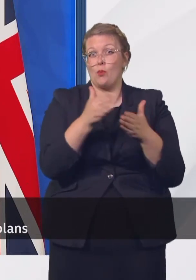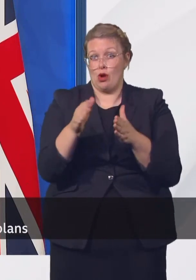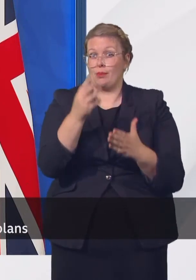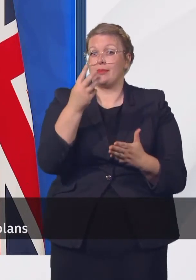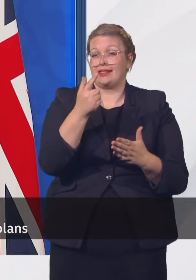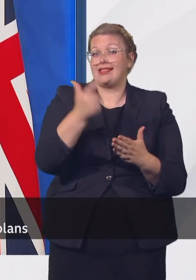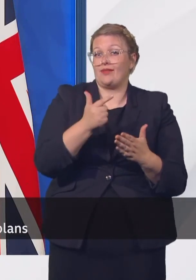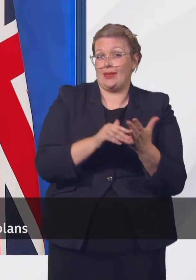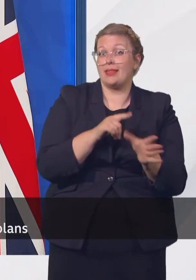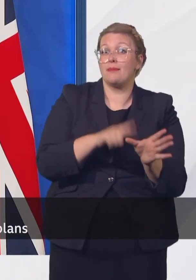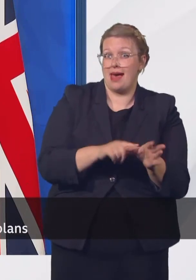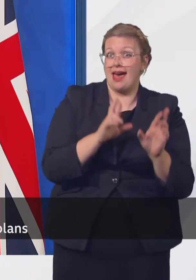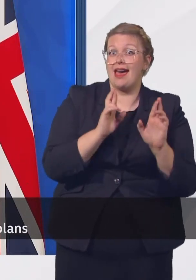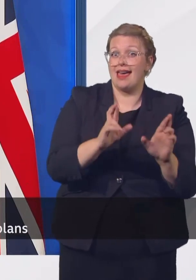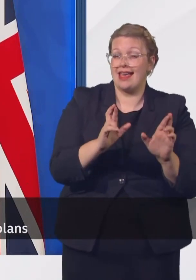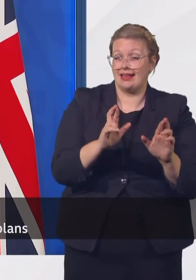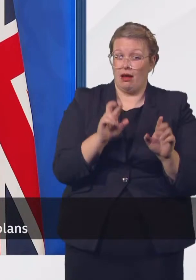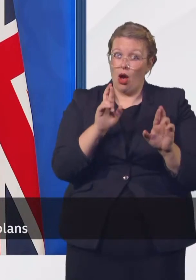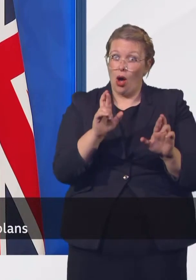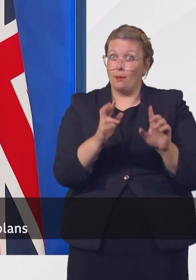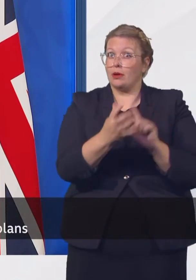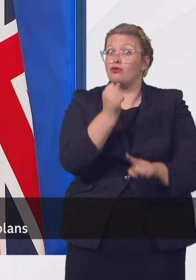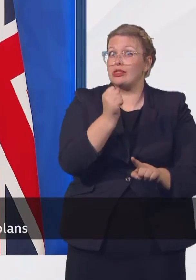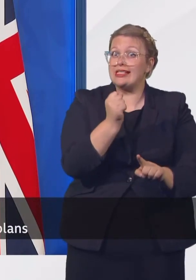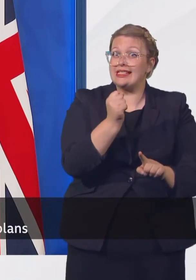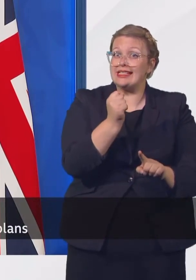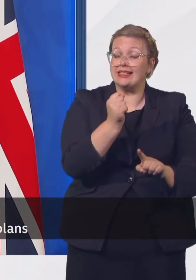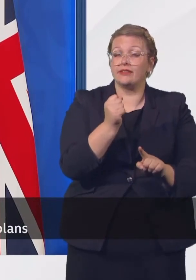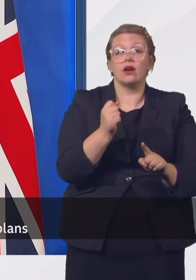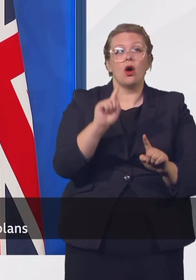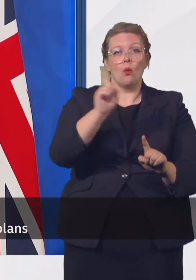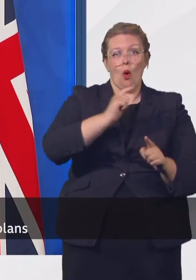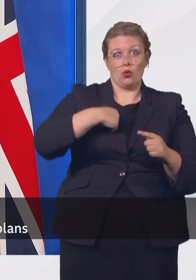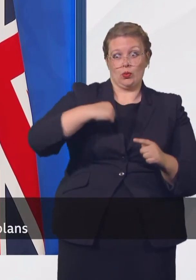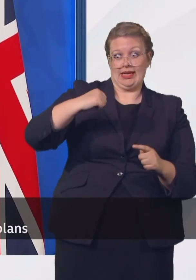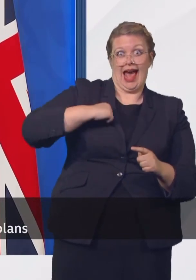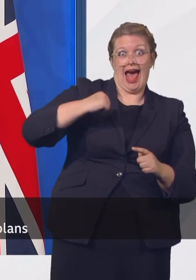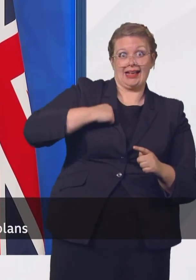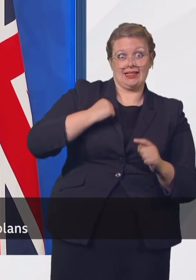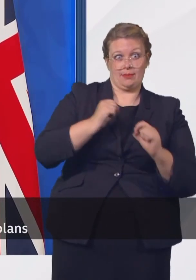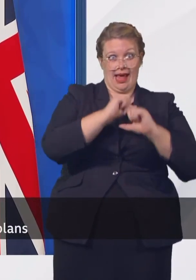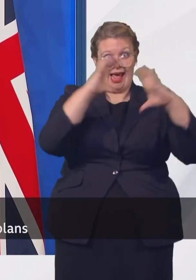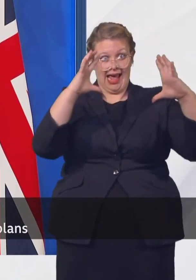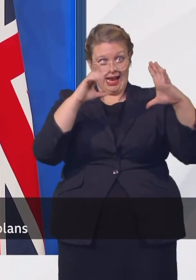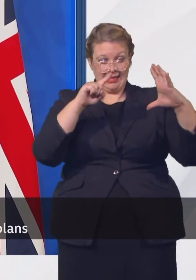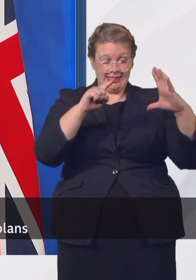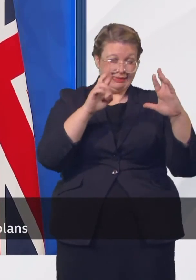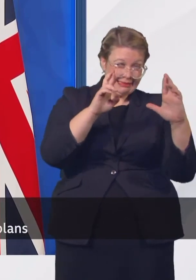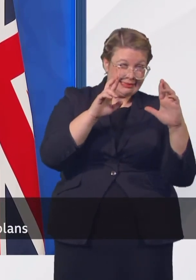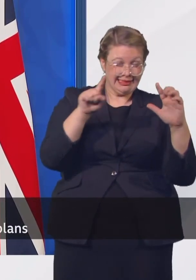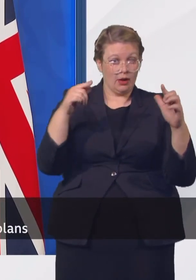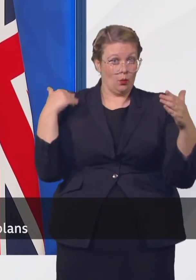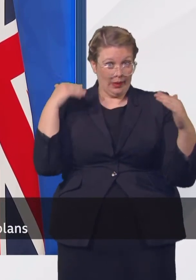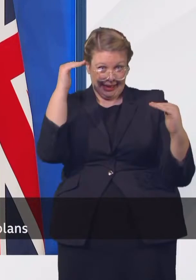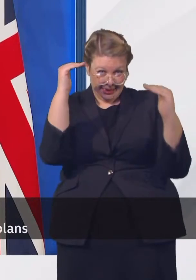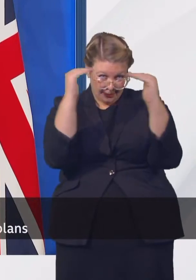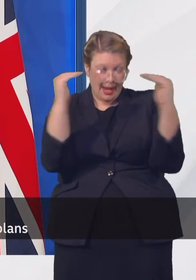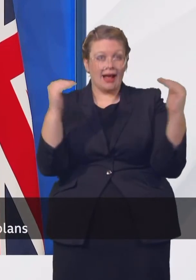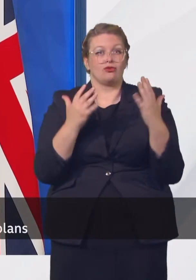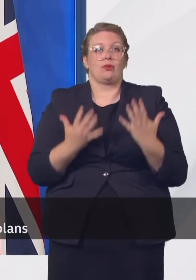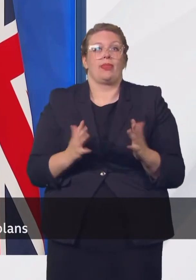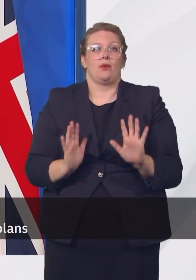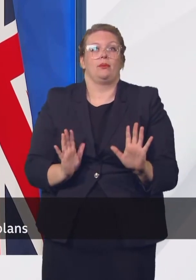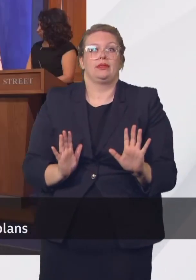May, and that is good news. We're almost exactly where the modelers predicted that we would be at this